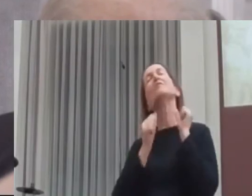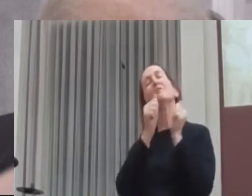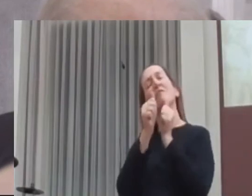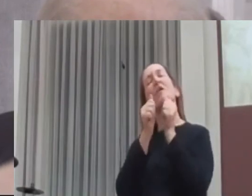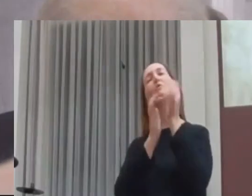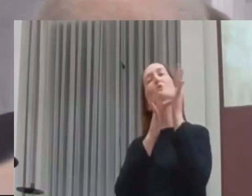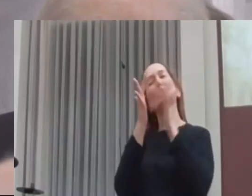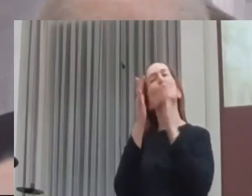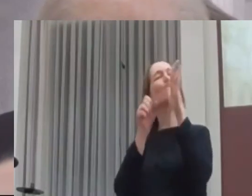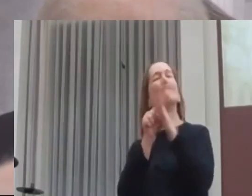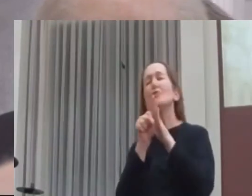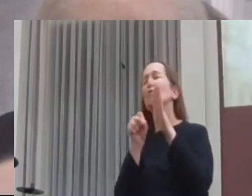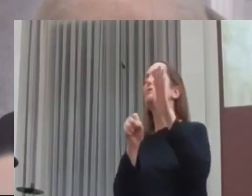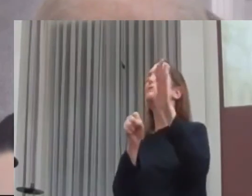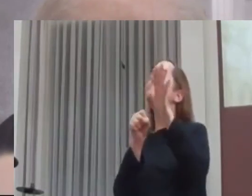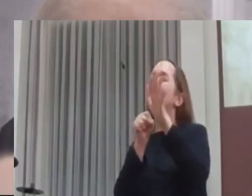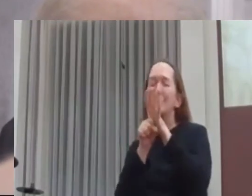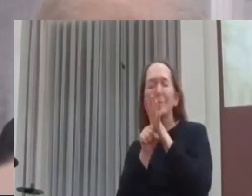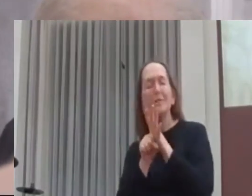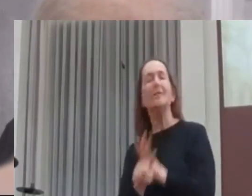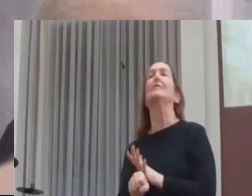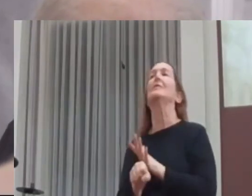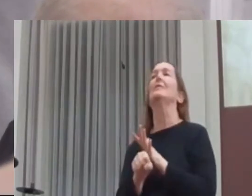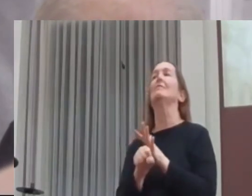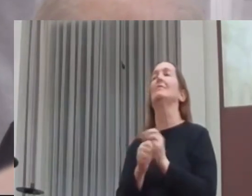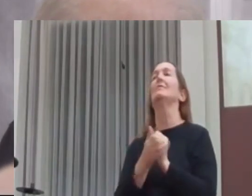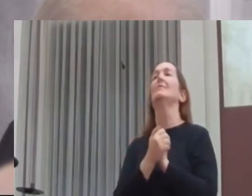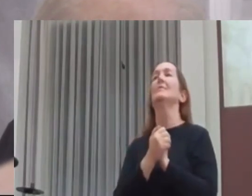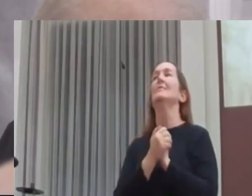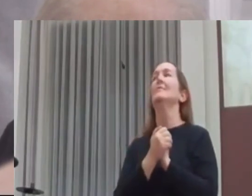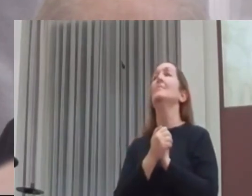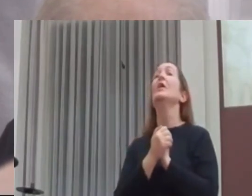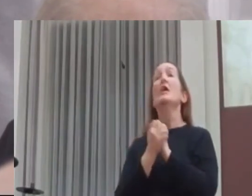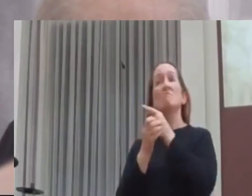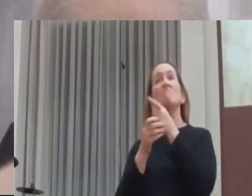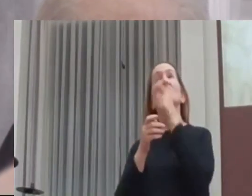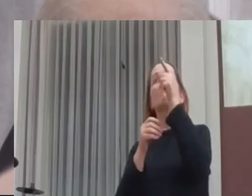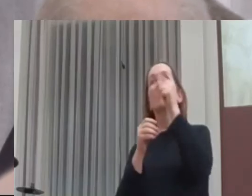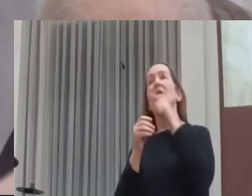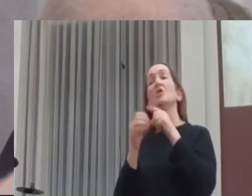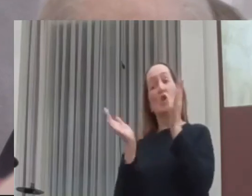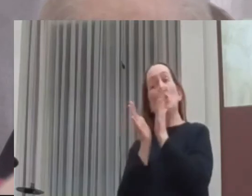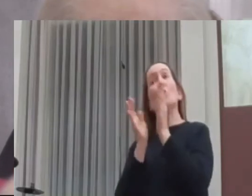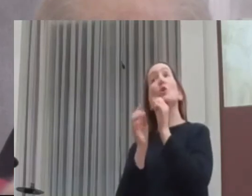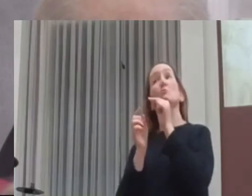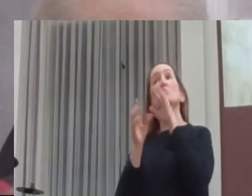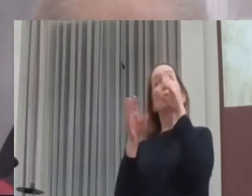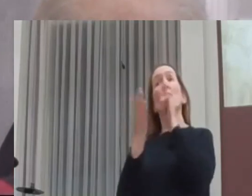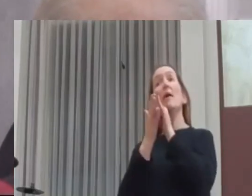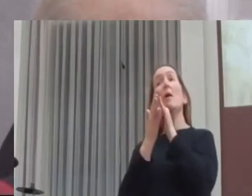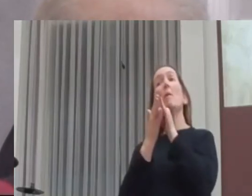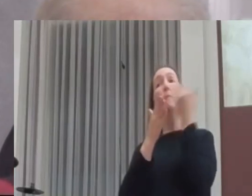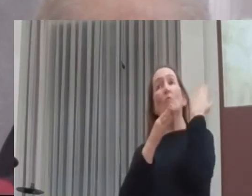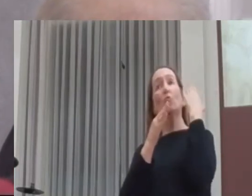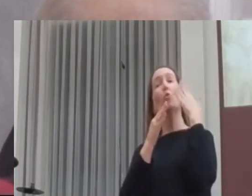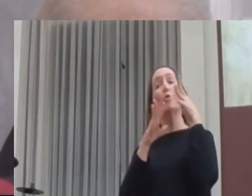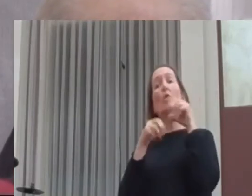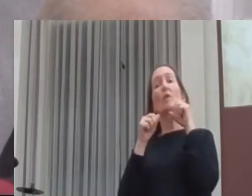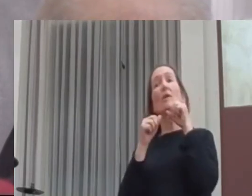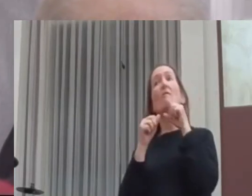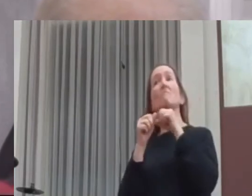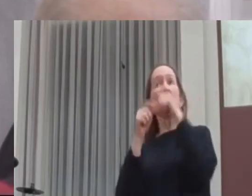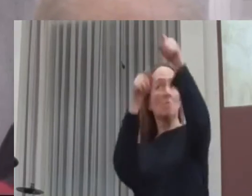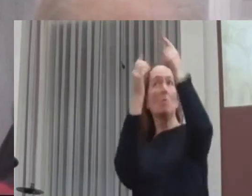your prayers as he desires to follow Jesus fully and completely, all right? You want to come